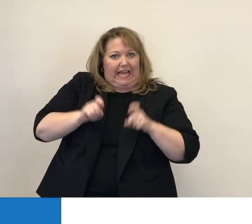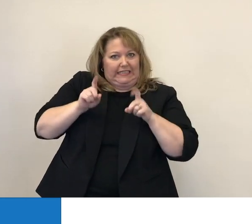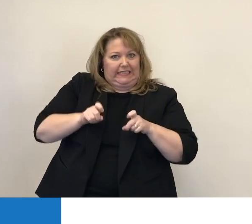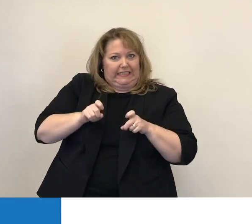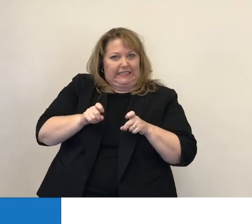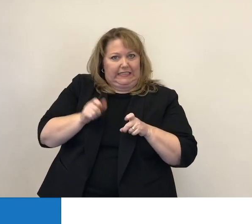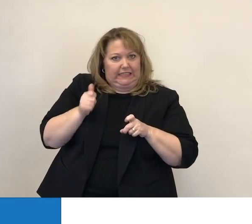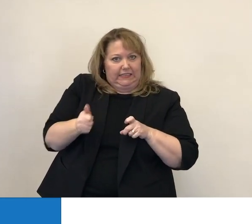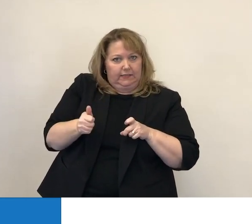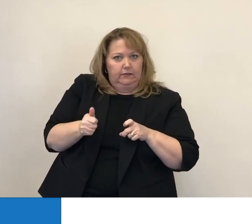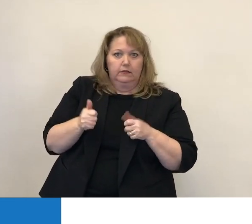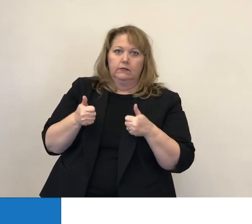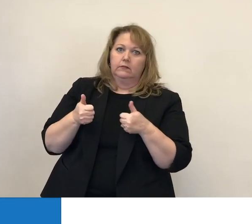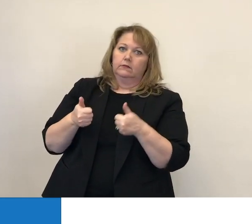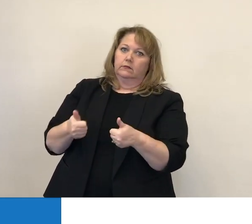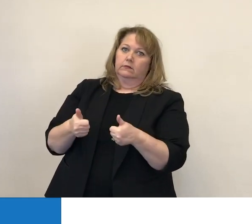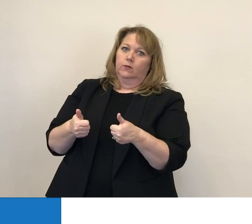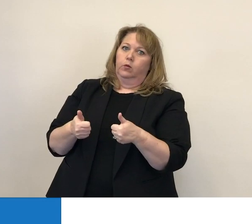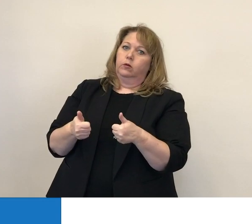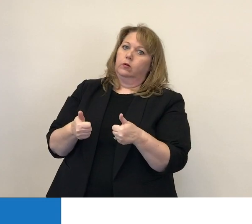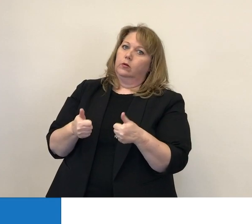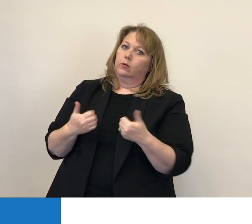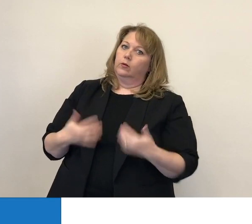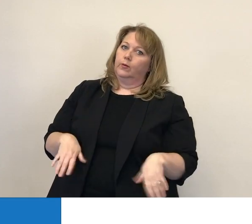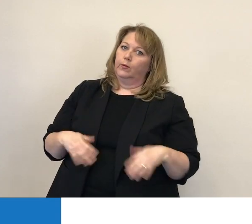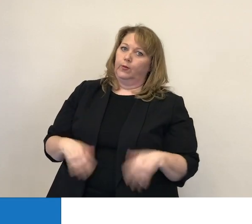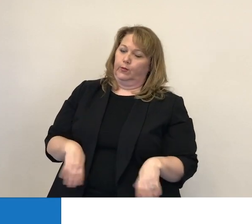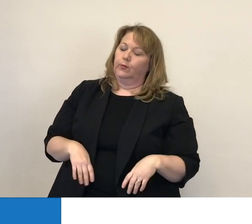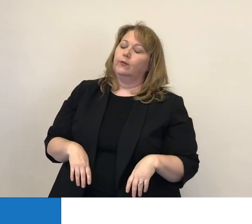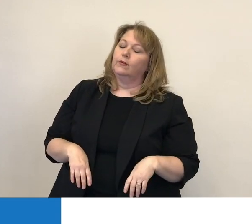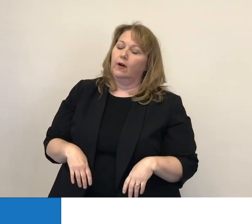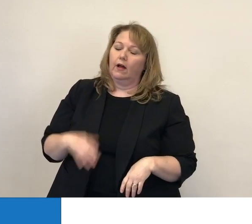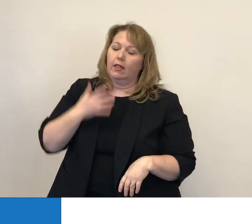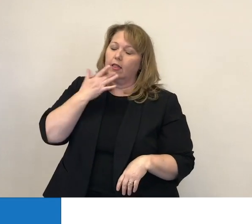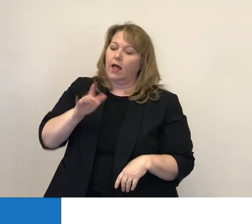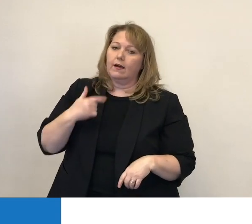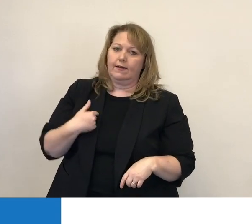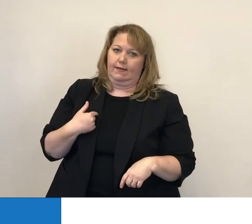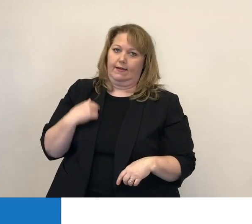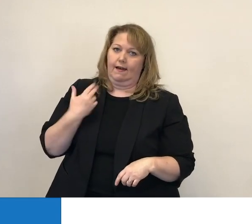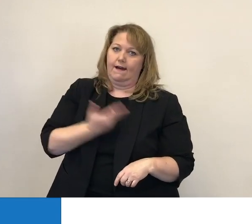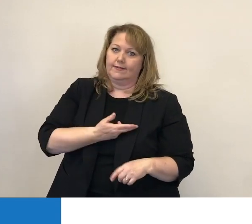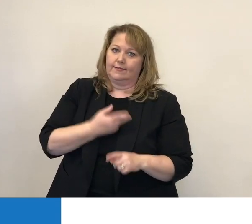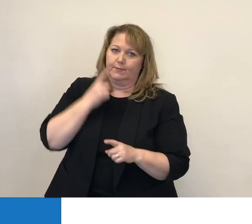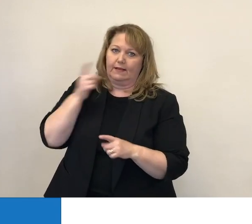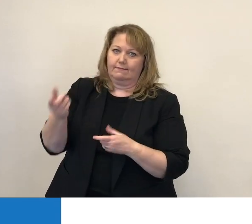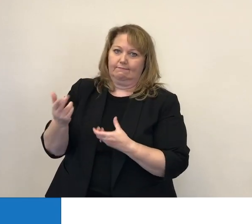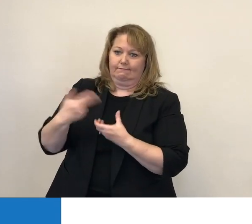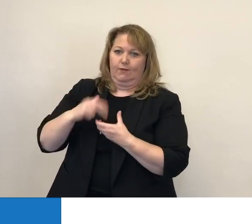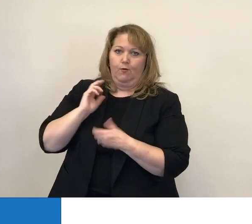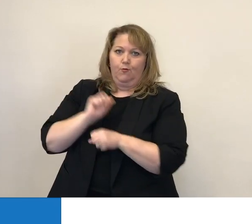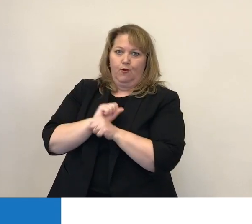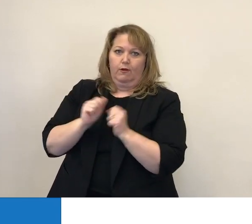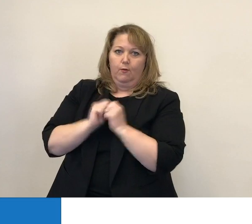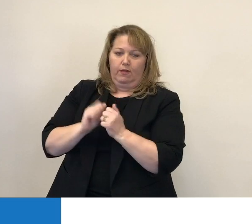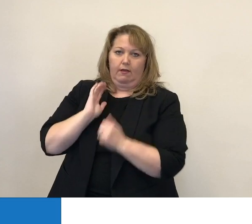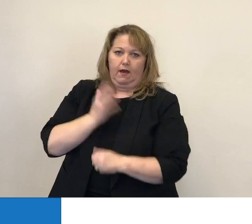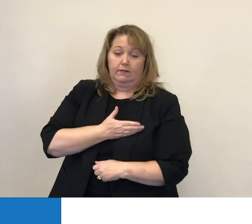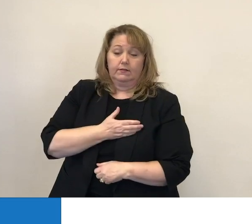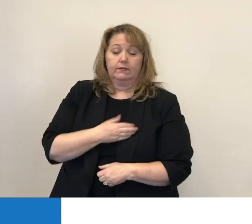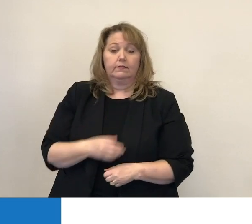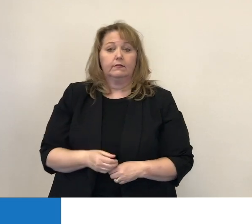that just yesterday, I was on an all-governors call. And Nevada is so far ahead of the game when it comes to innovation because of all the work